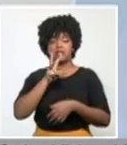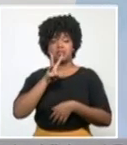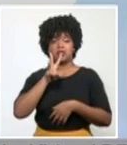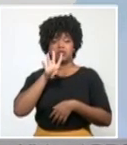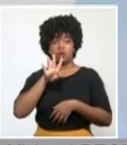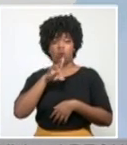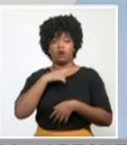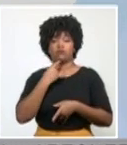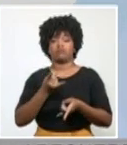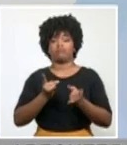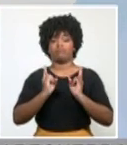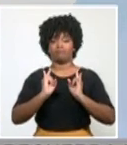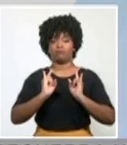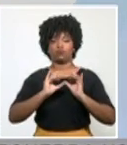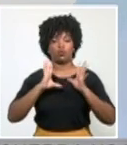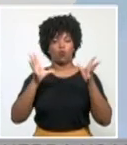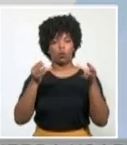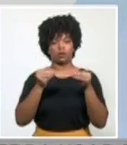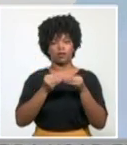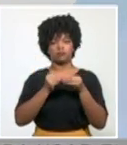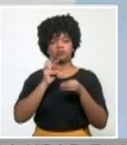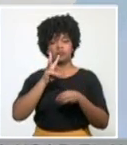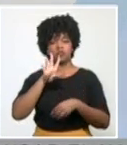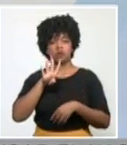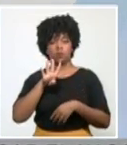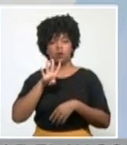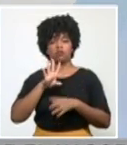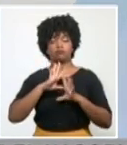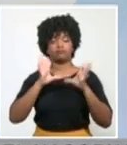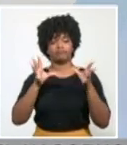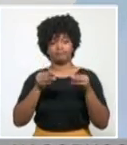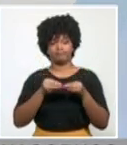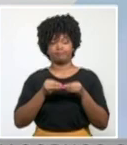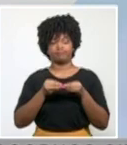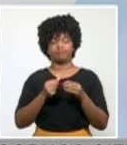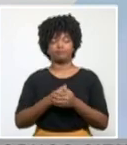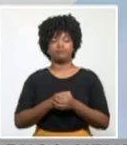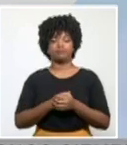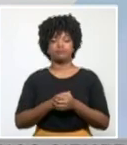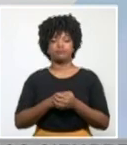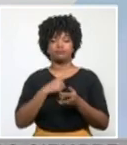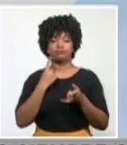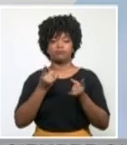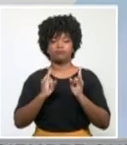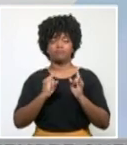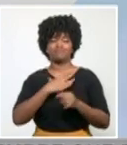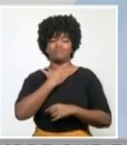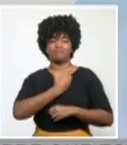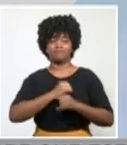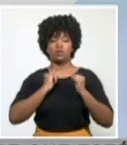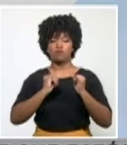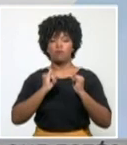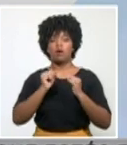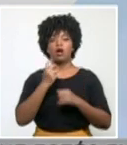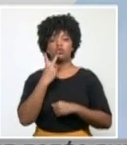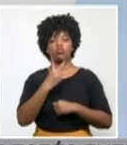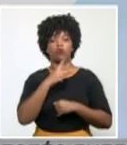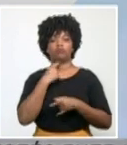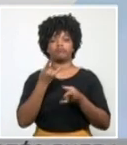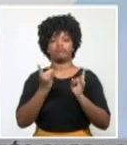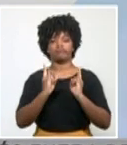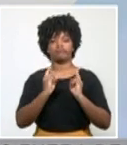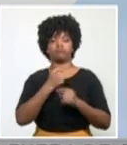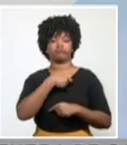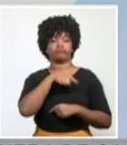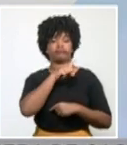34 people have died. We have to report today about 2 deaths. The lethality in Cuba stands at